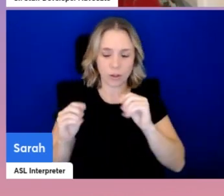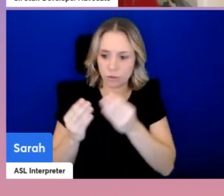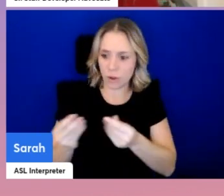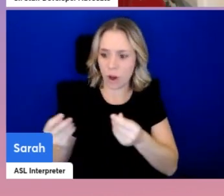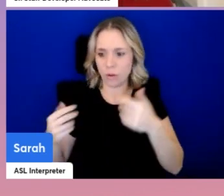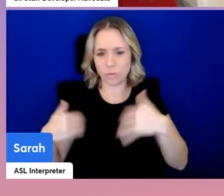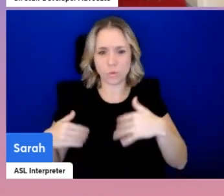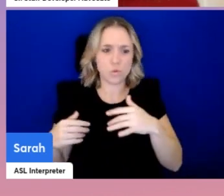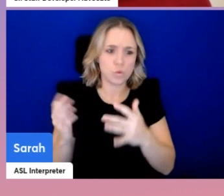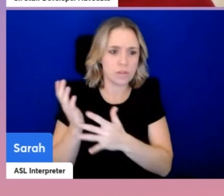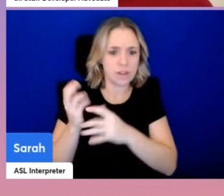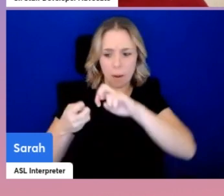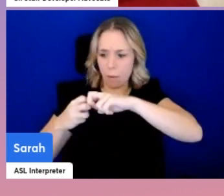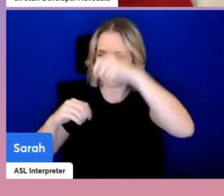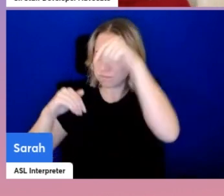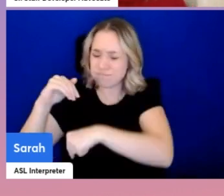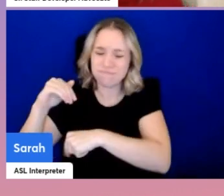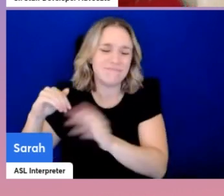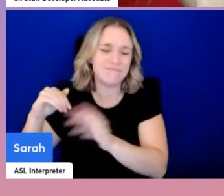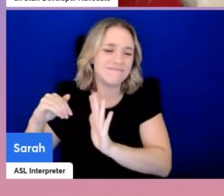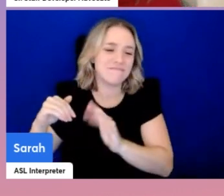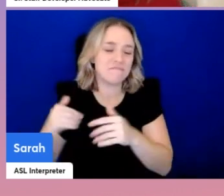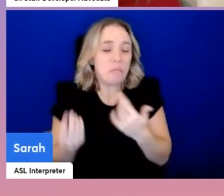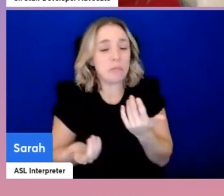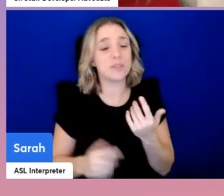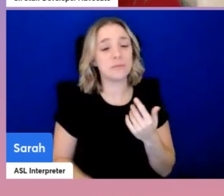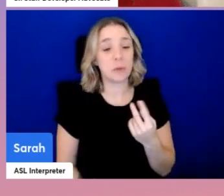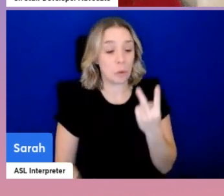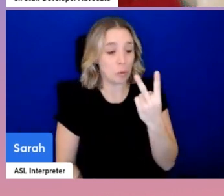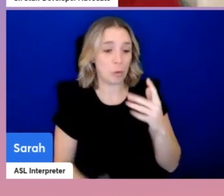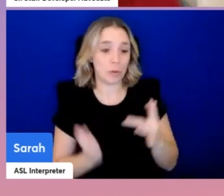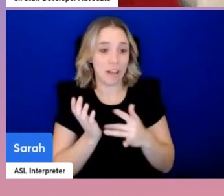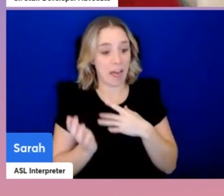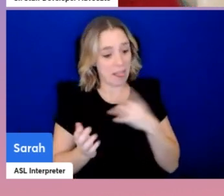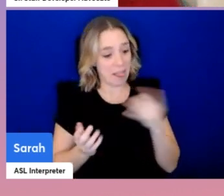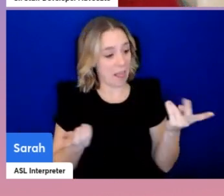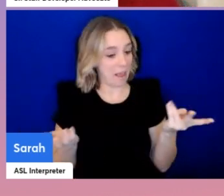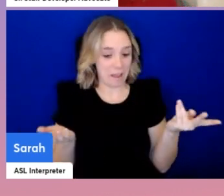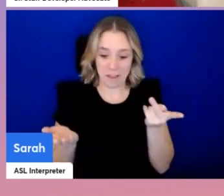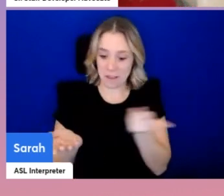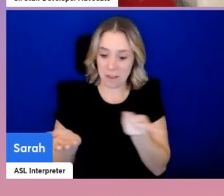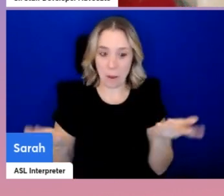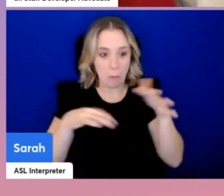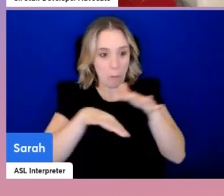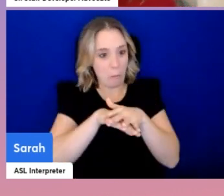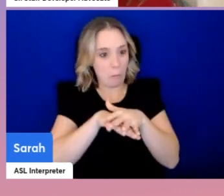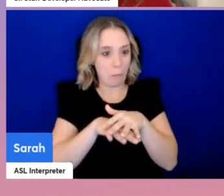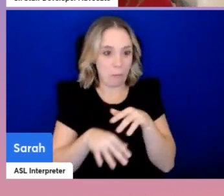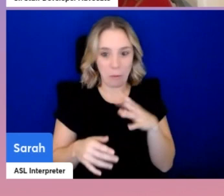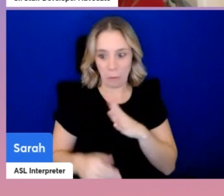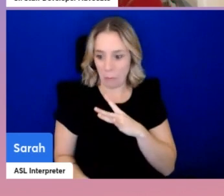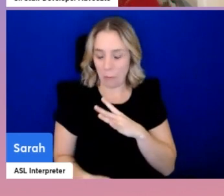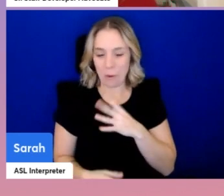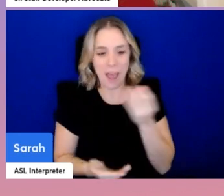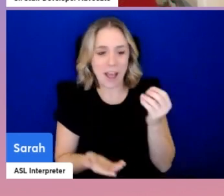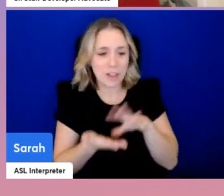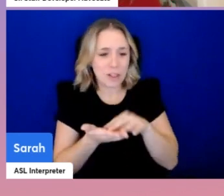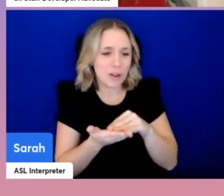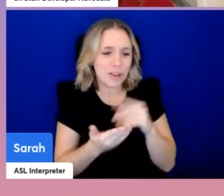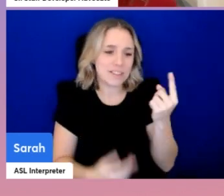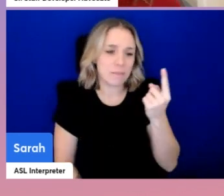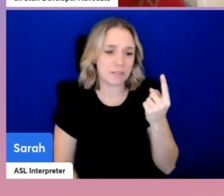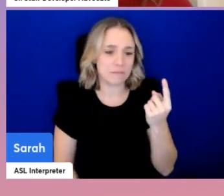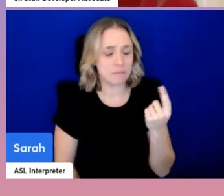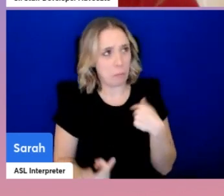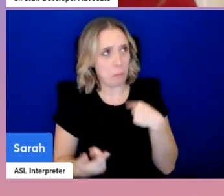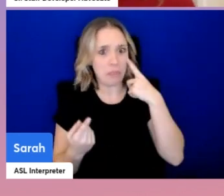if I could do something cool with two technologies that I love and learn something very interesting along the way. And I think I